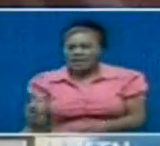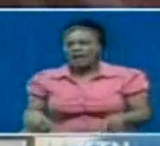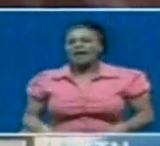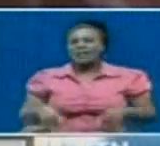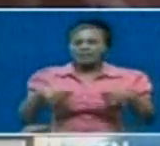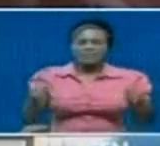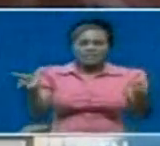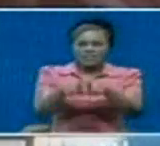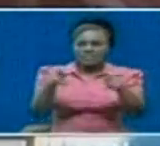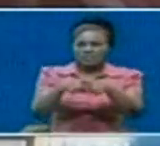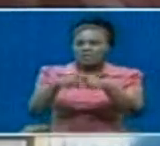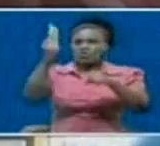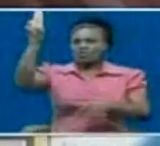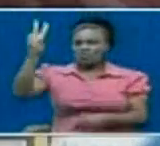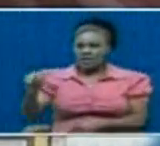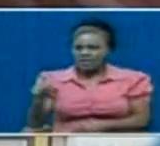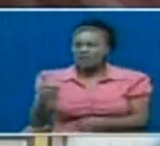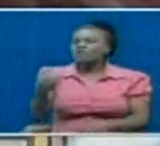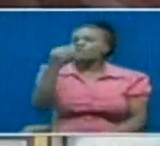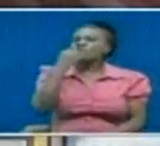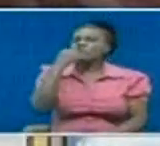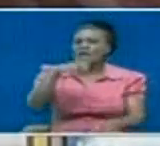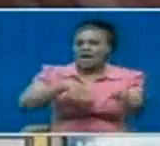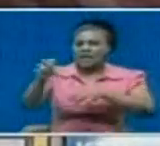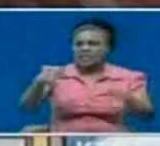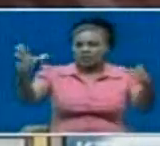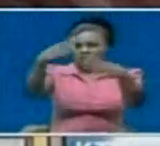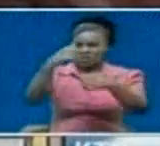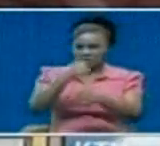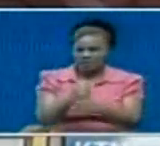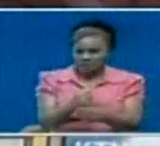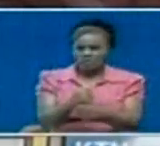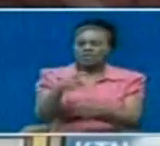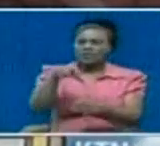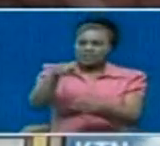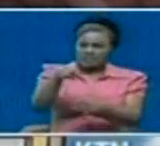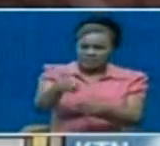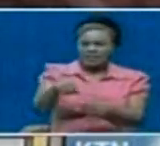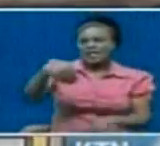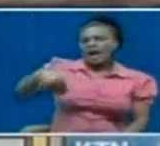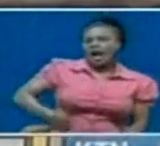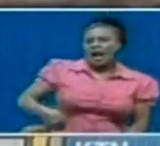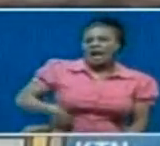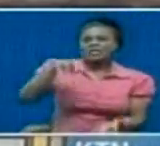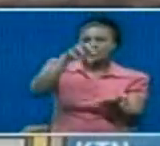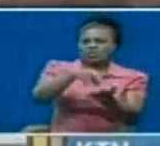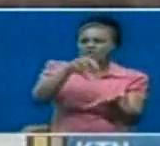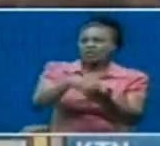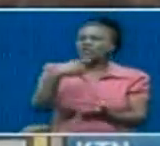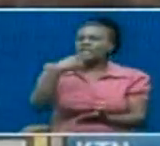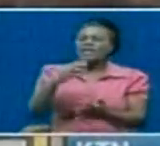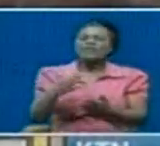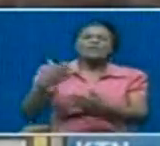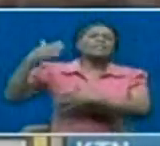alive. According to the United Nations Food and Agriculture Organization, FAO, the unfolding hunger situation was predicted to